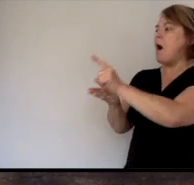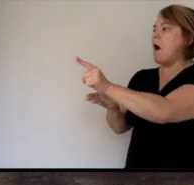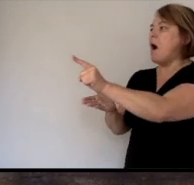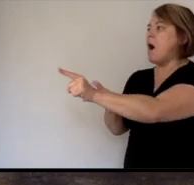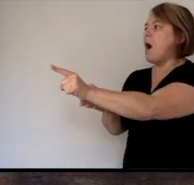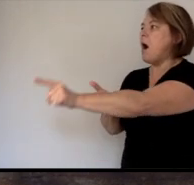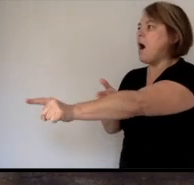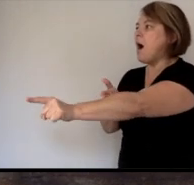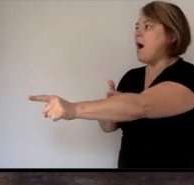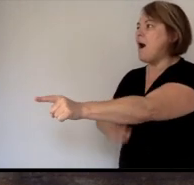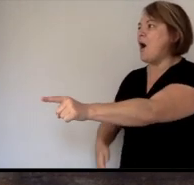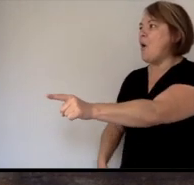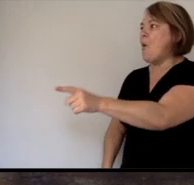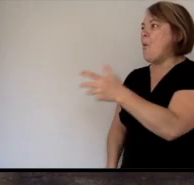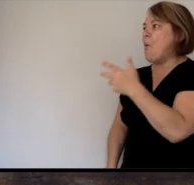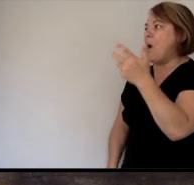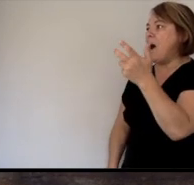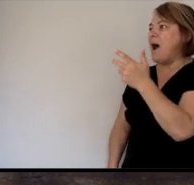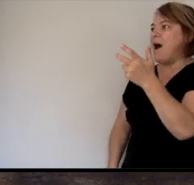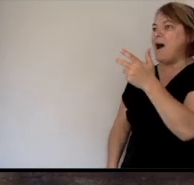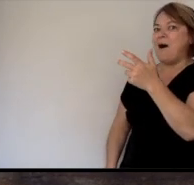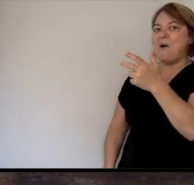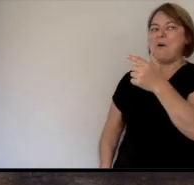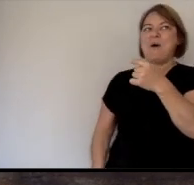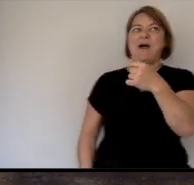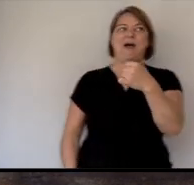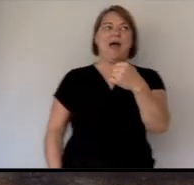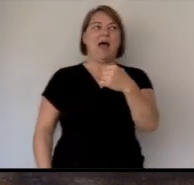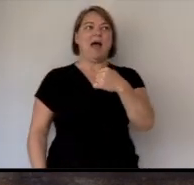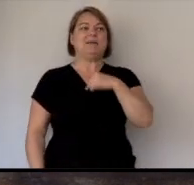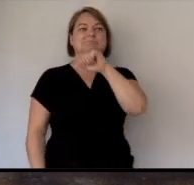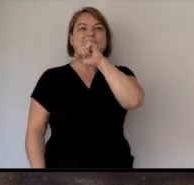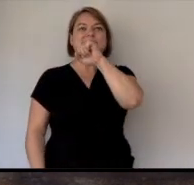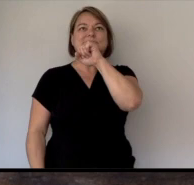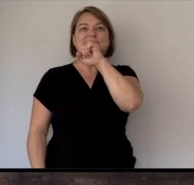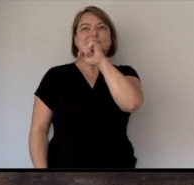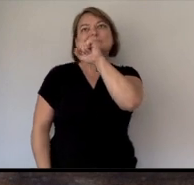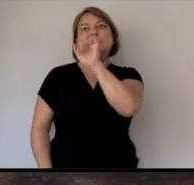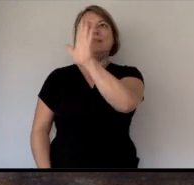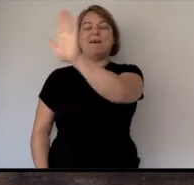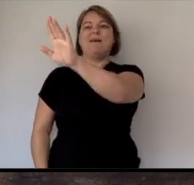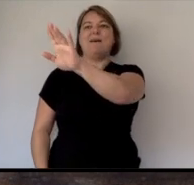What a wonderful prince! What a wonderful prince!